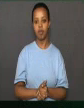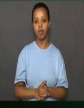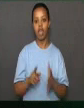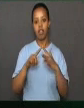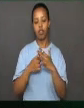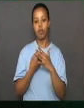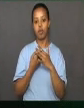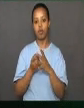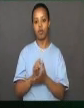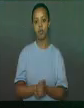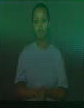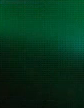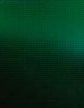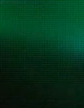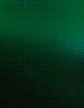Begin.